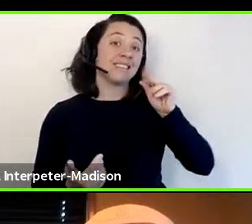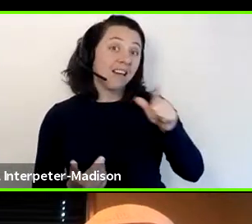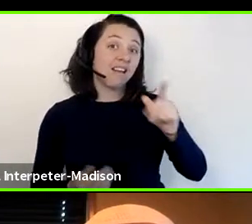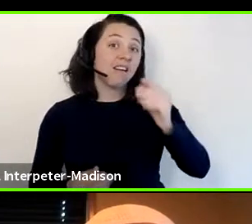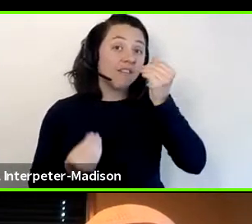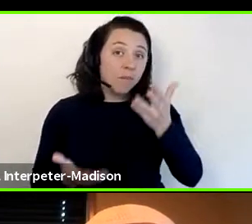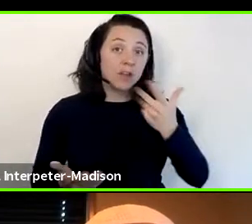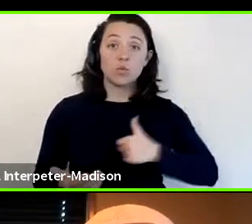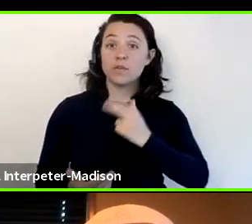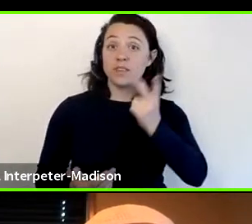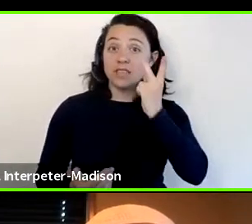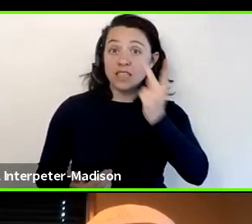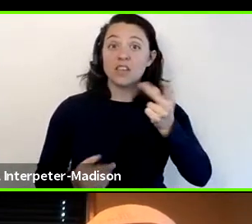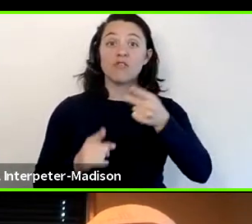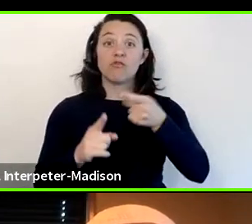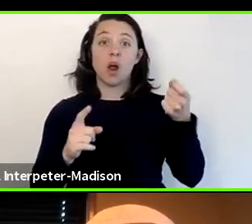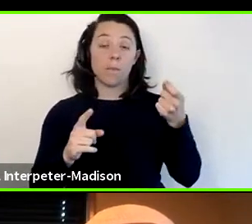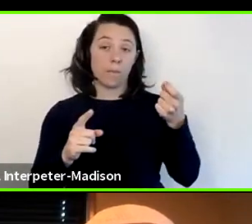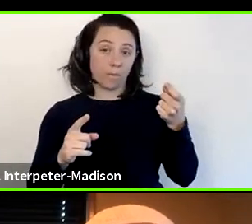from places that